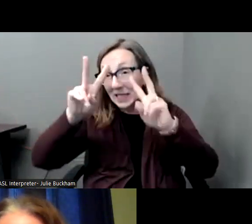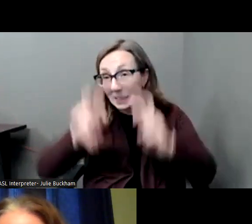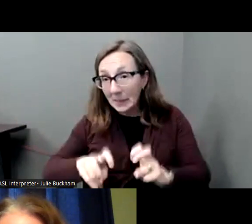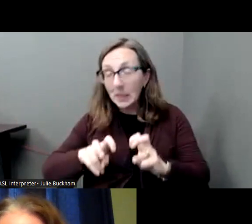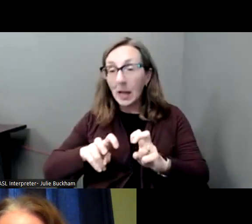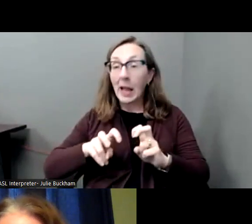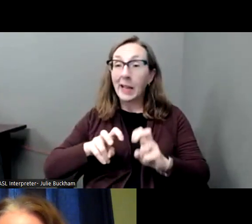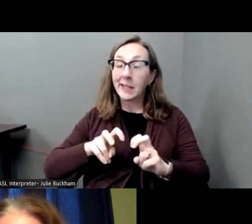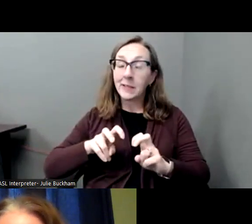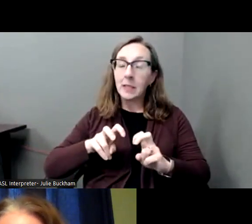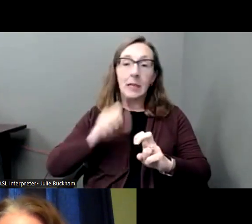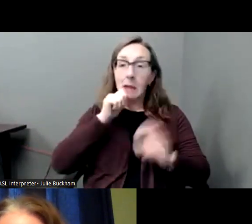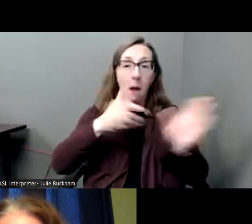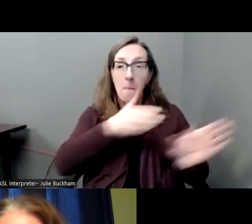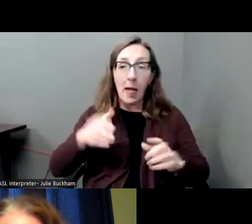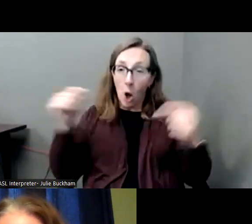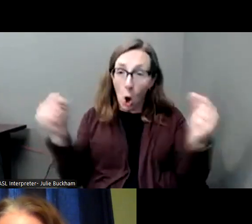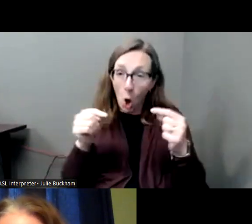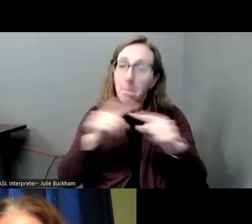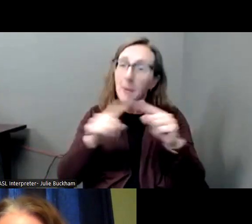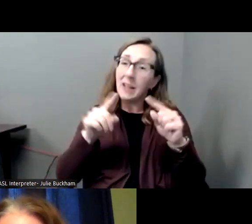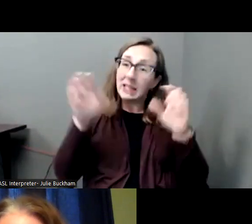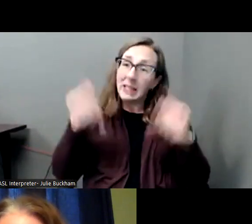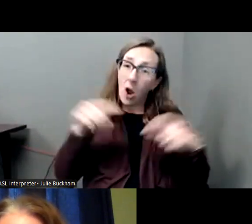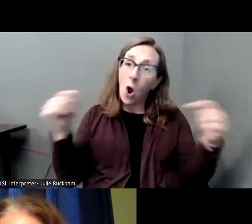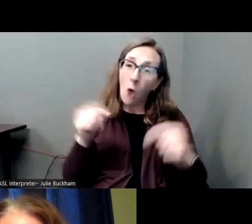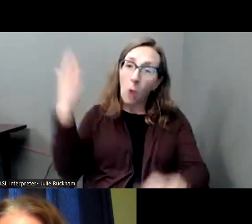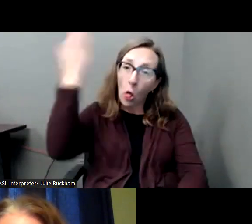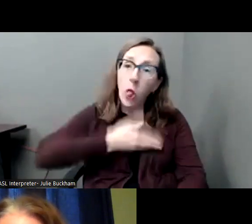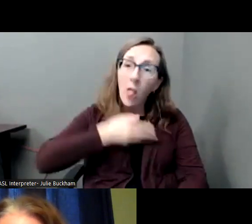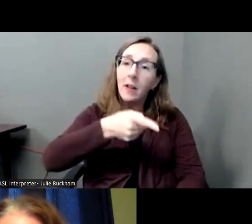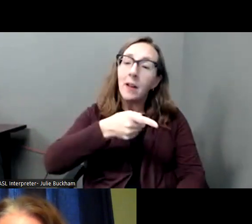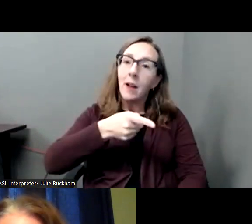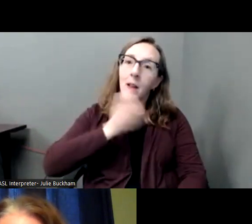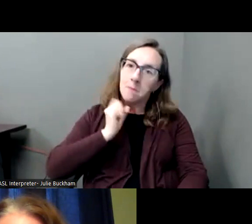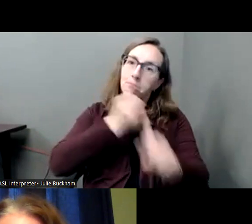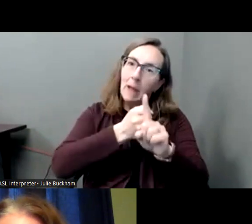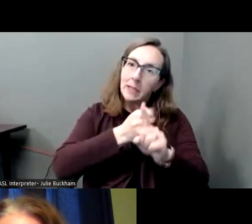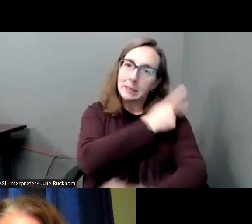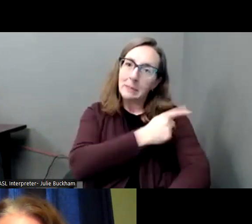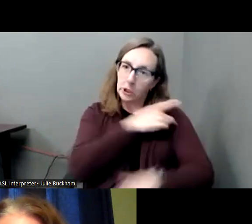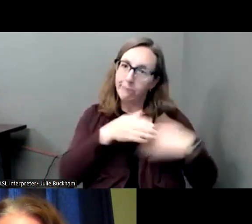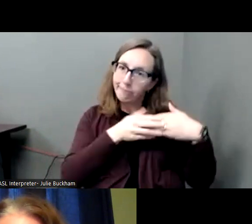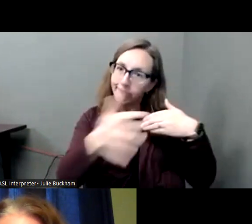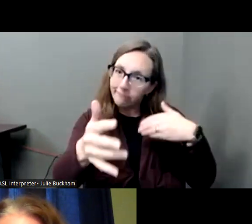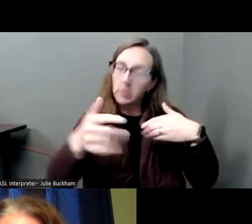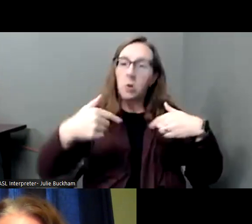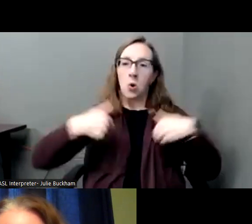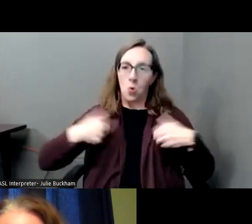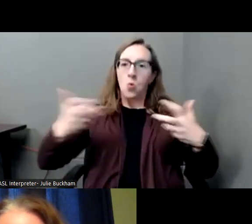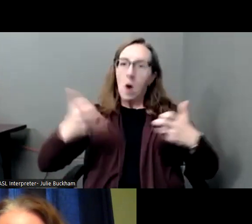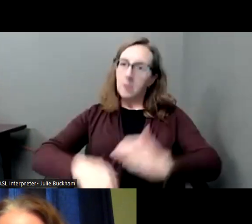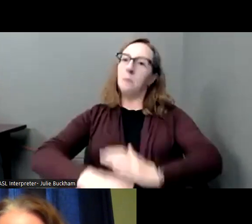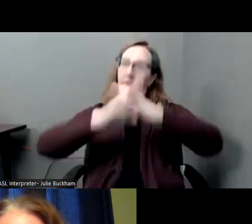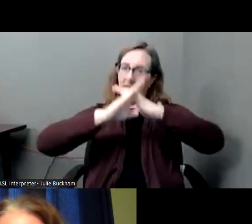negative consequences for the patient. So we want to do everything within our power to make sure that that doesn't